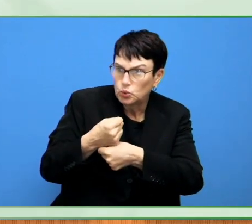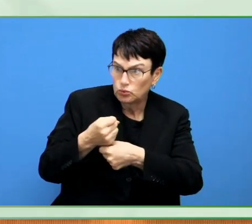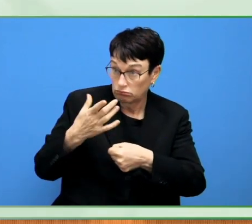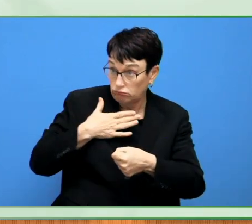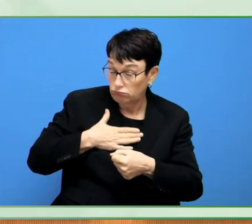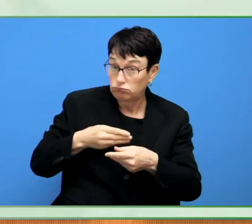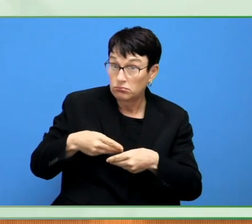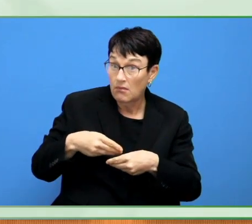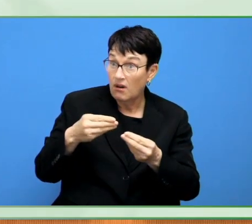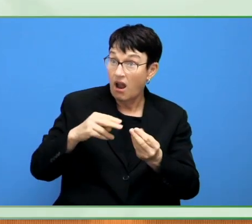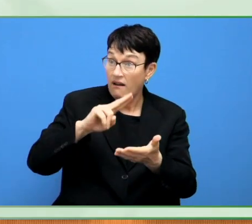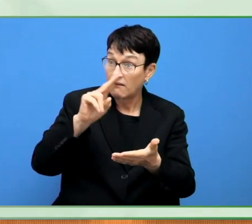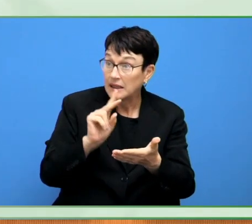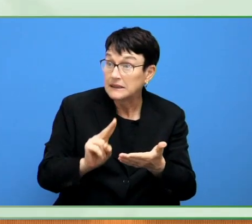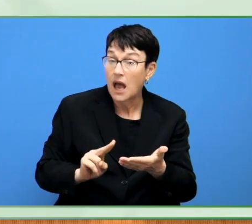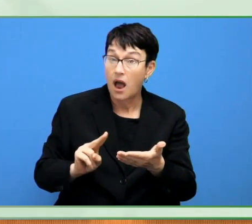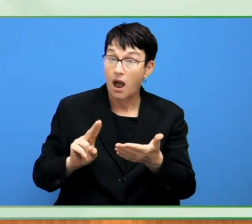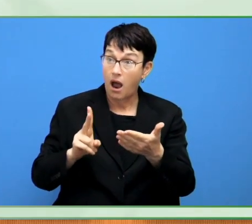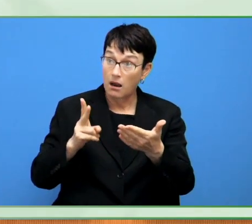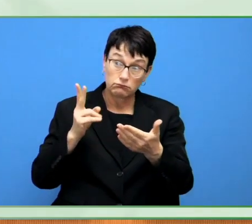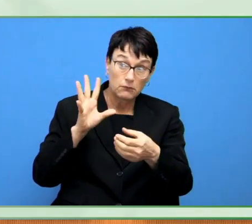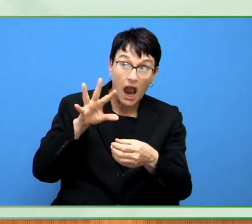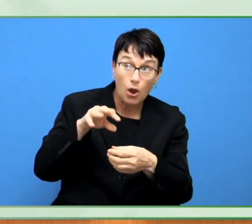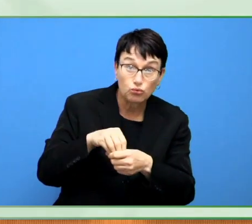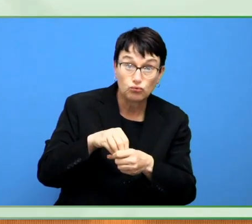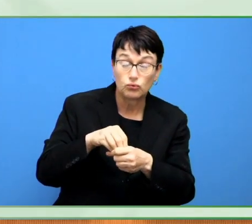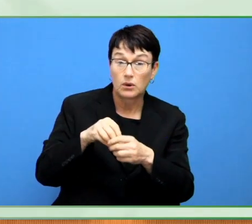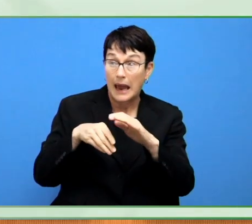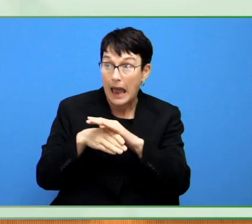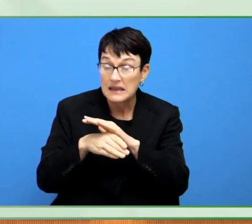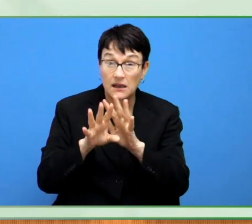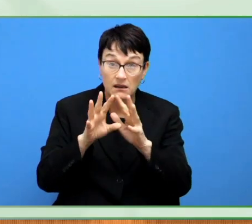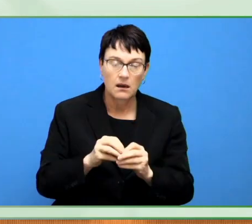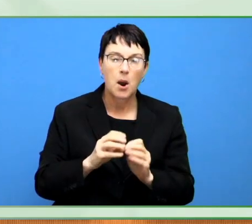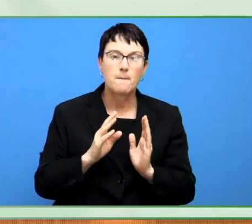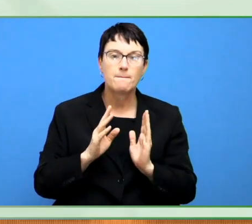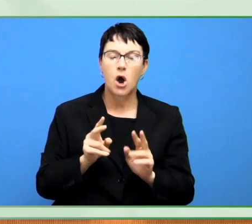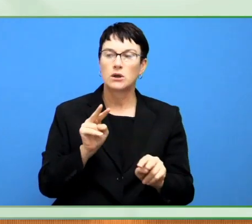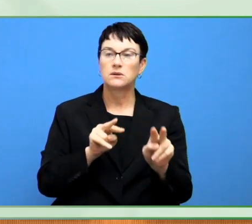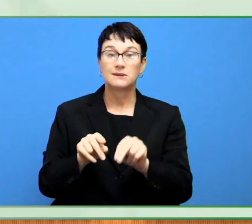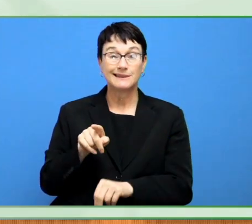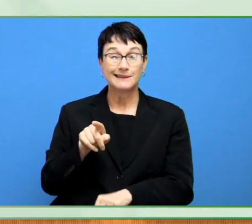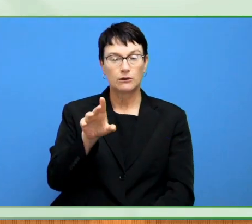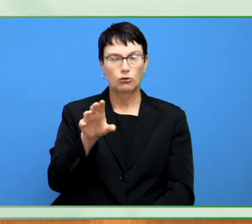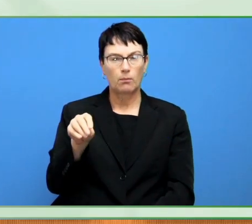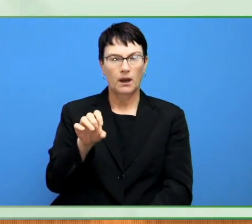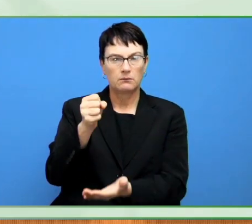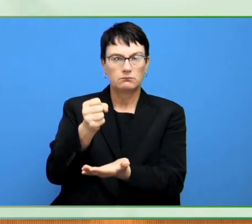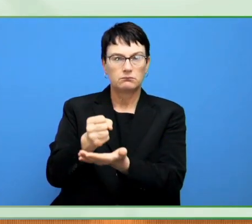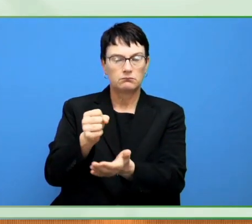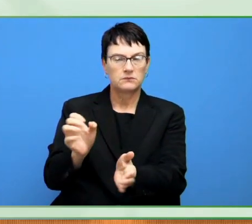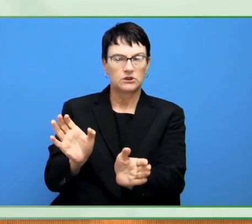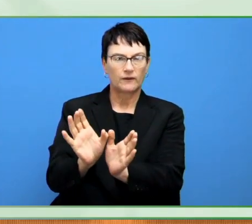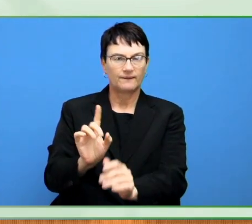was created exactly for that purpose, to certify the skills of the professionals in the digital